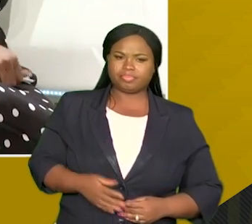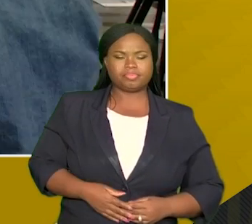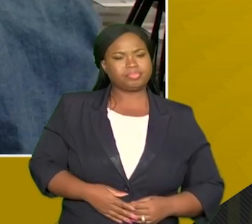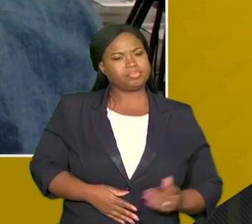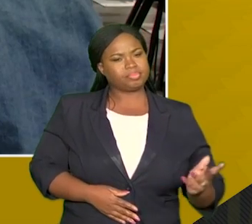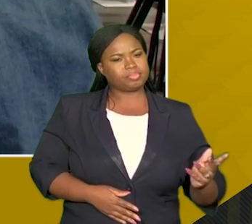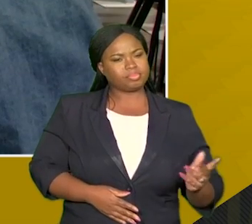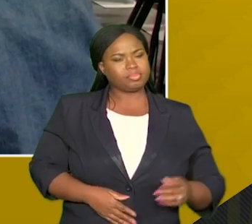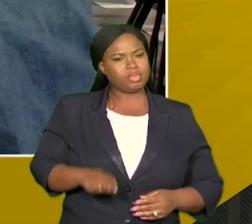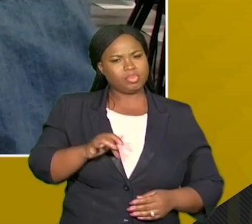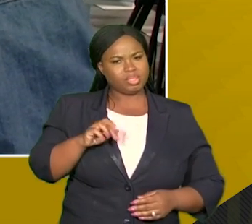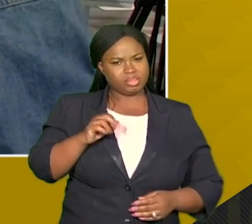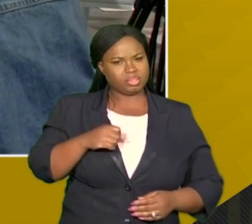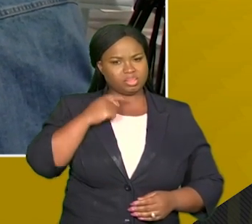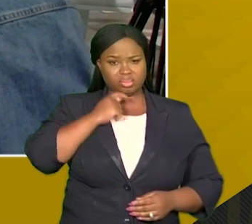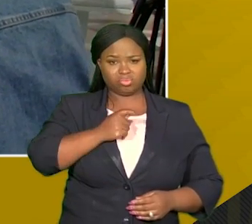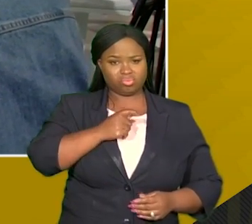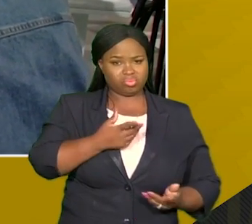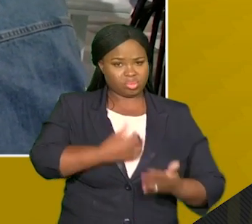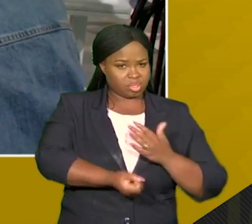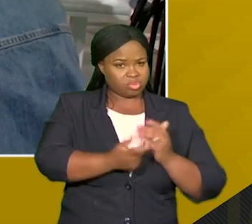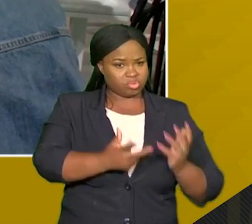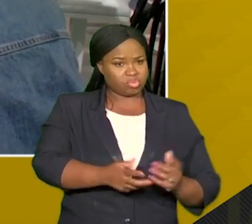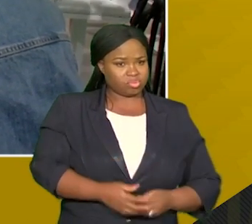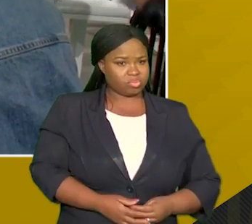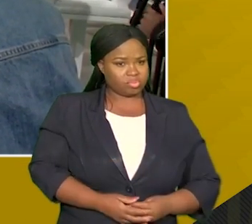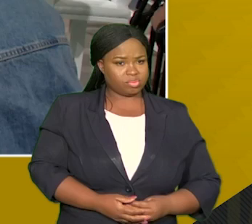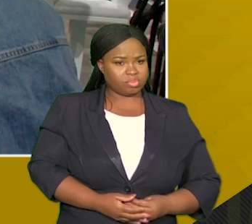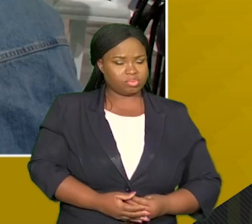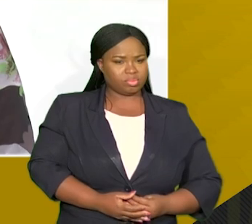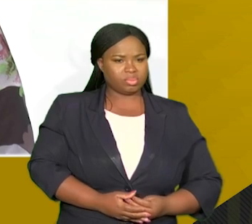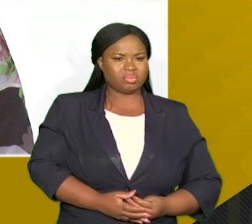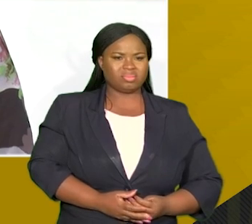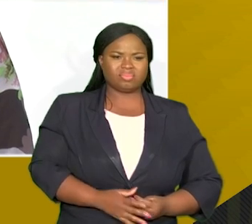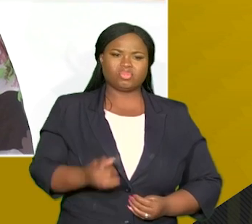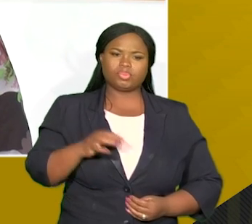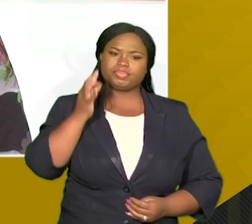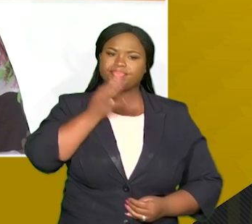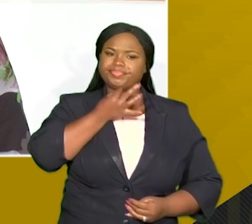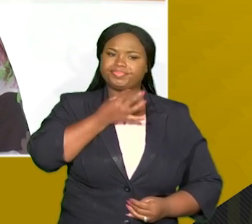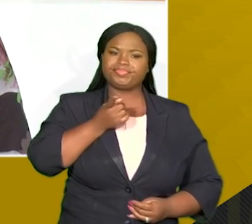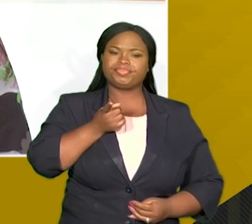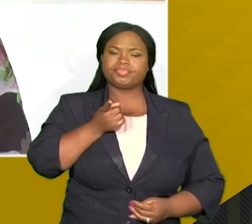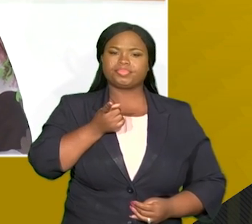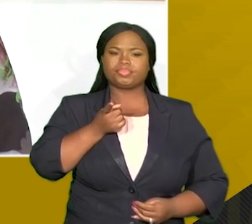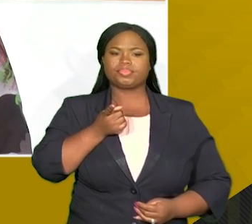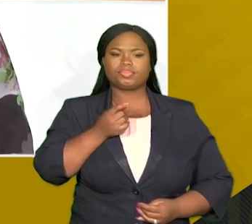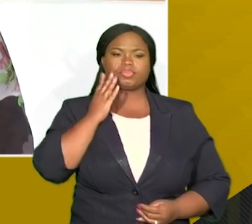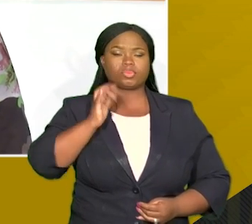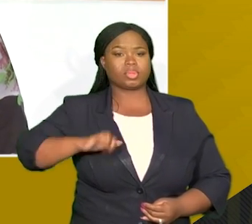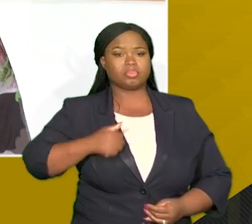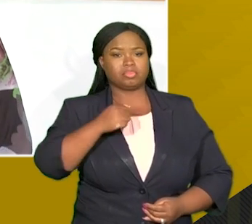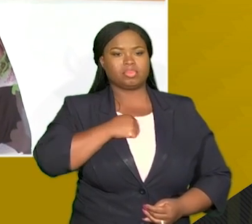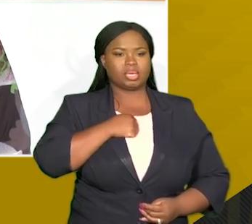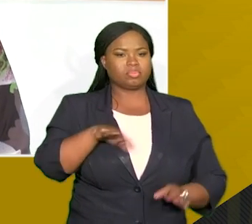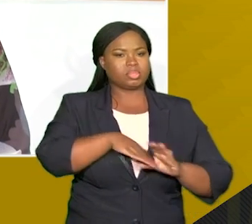Daphne, is what Brigadier is talking about exactly how it happened? Brigadier is saying that when her husband Dam